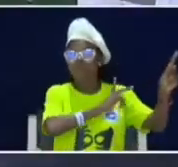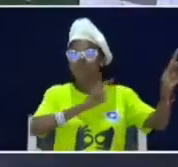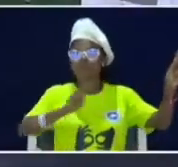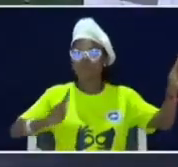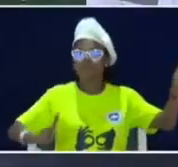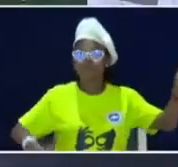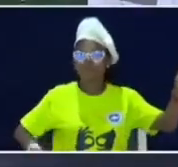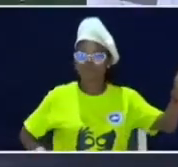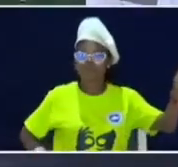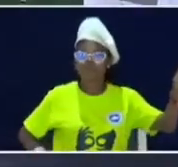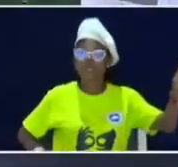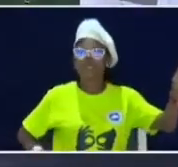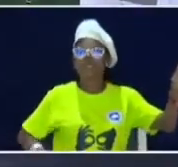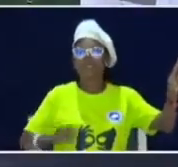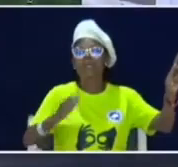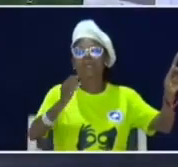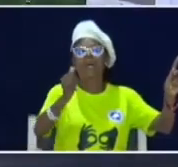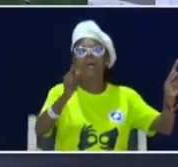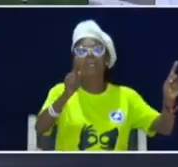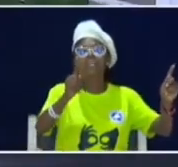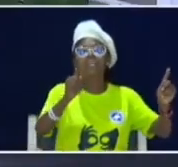umbagiji eke de